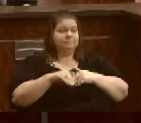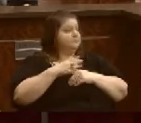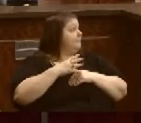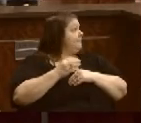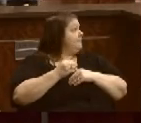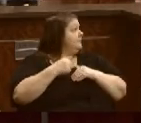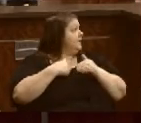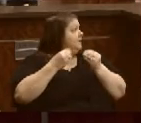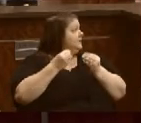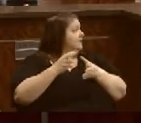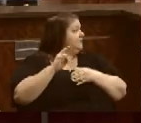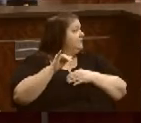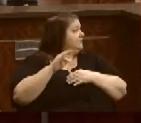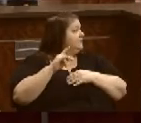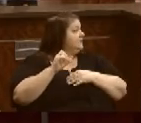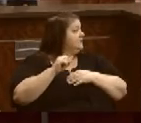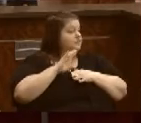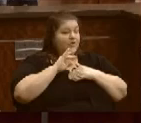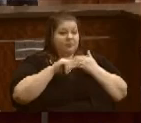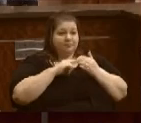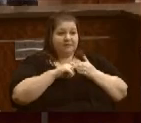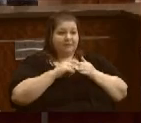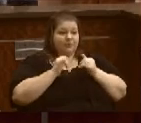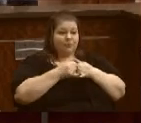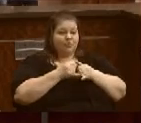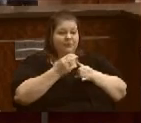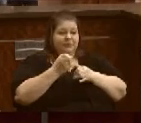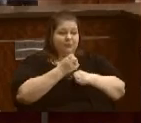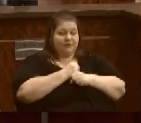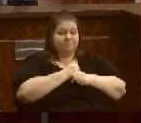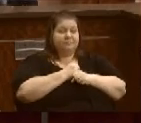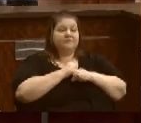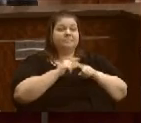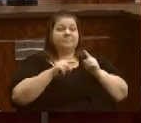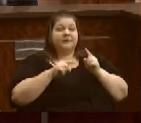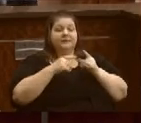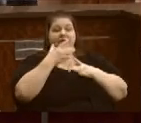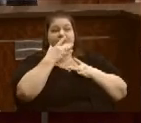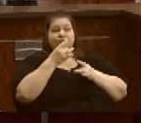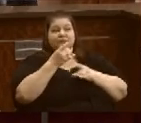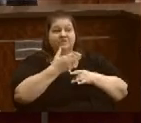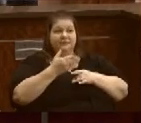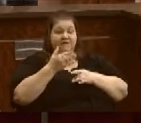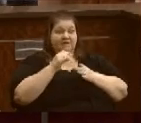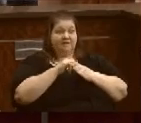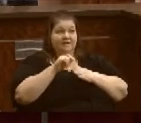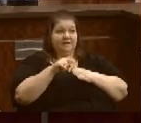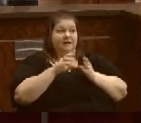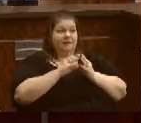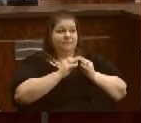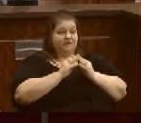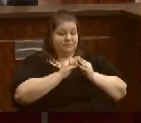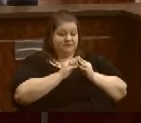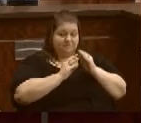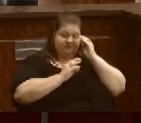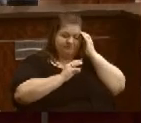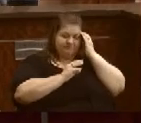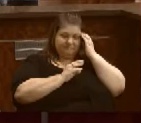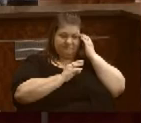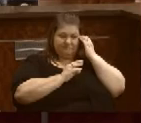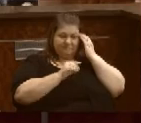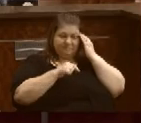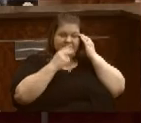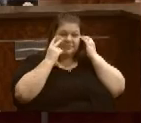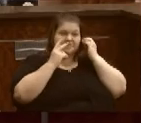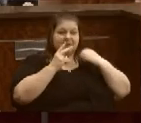I'll let President Ricks talk about the award we won down there. But the interesting thing at that conference is I see a